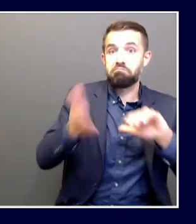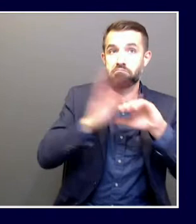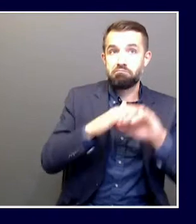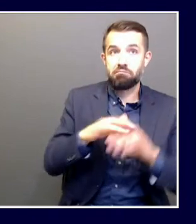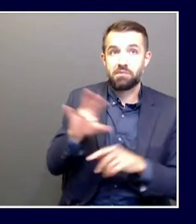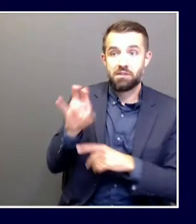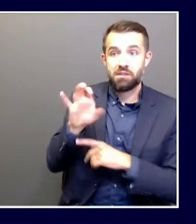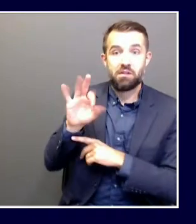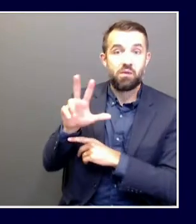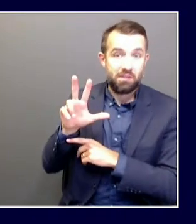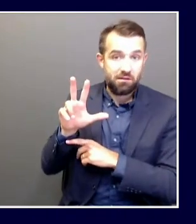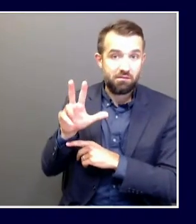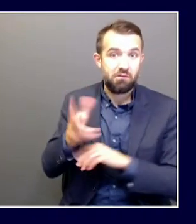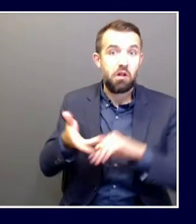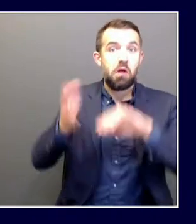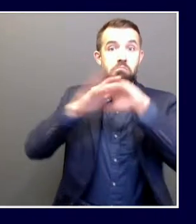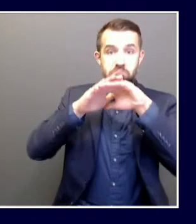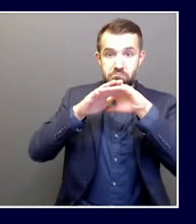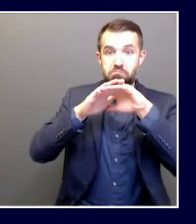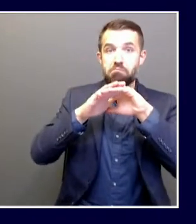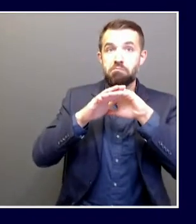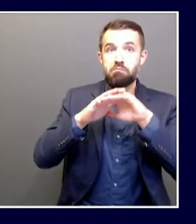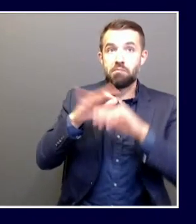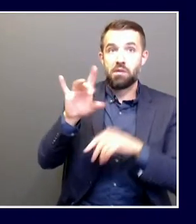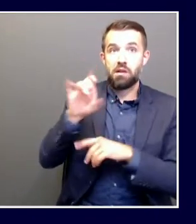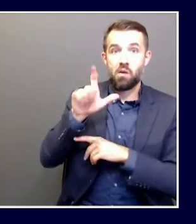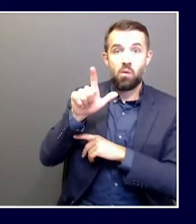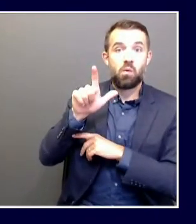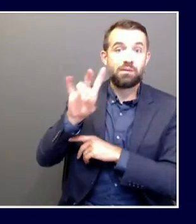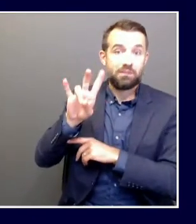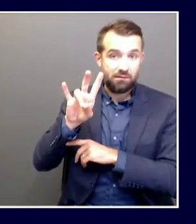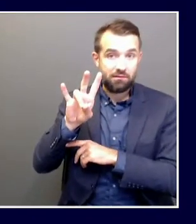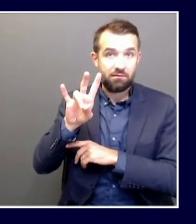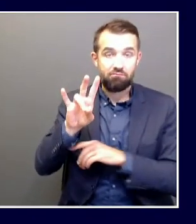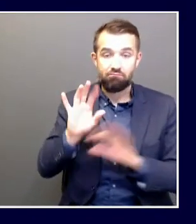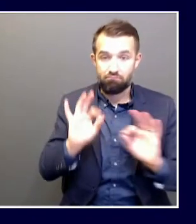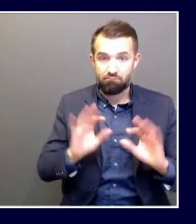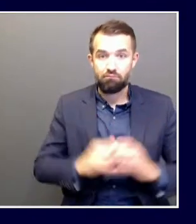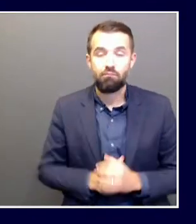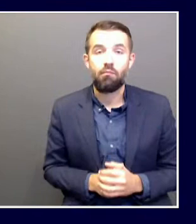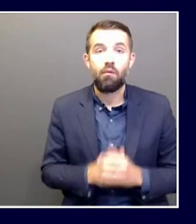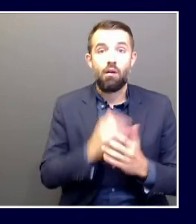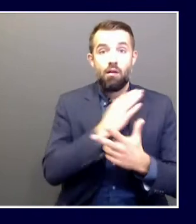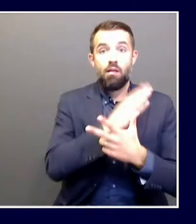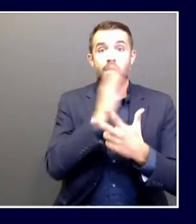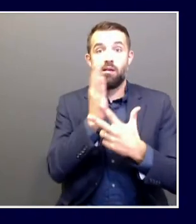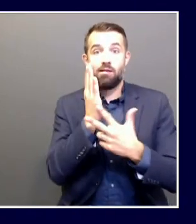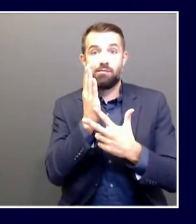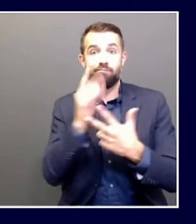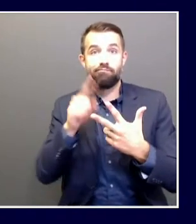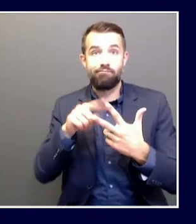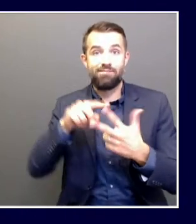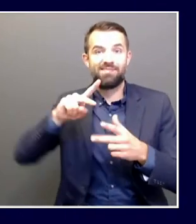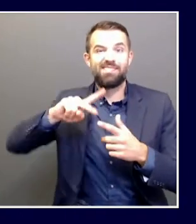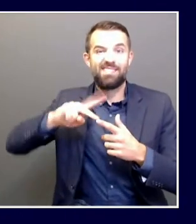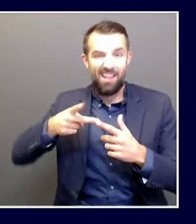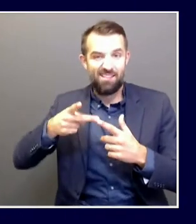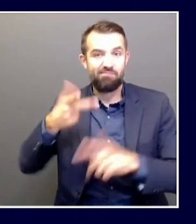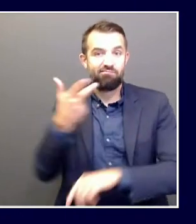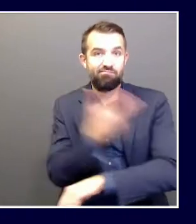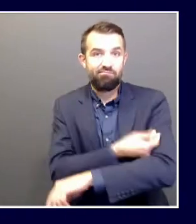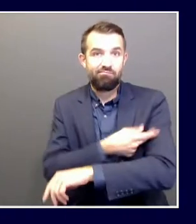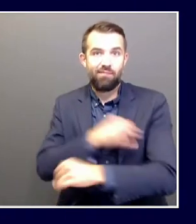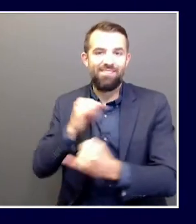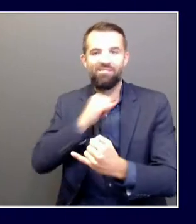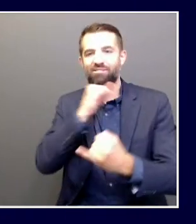827 just in the past 7 days. Let's turn to second and final doses. Right now, Maine